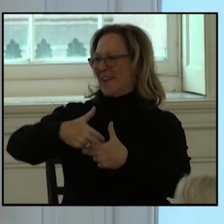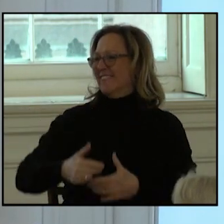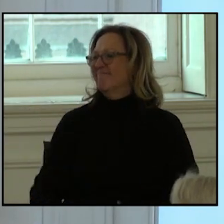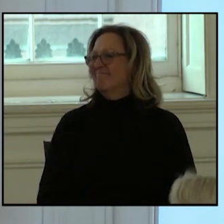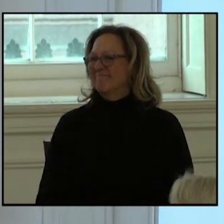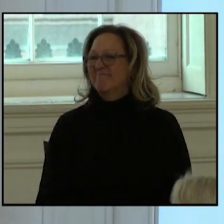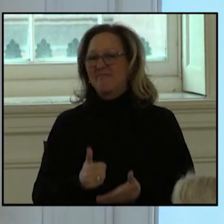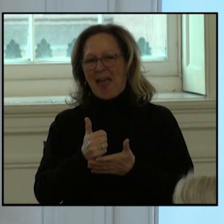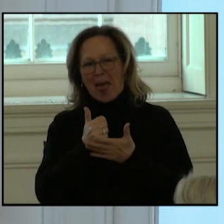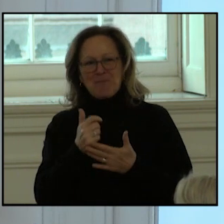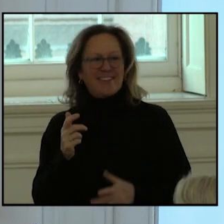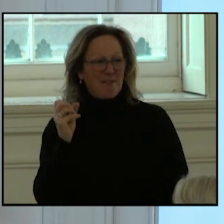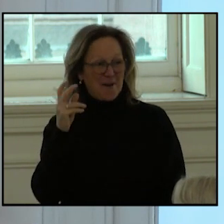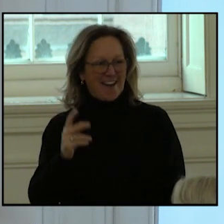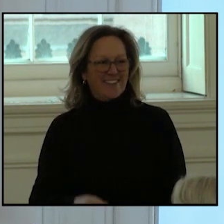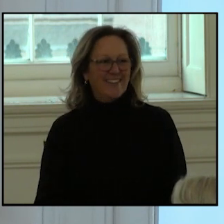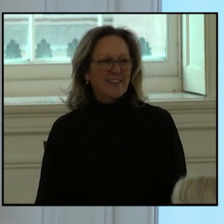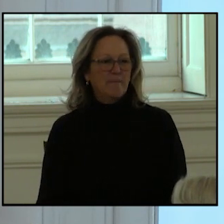Okay.